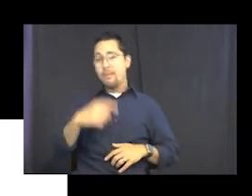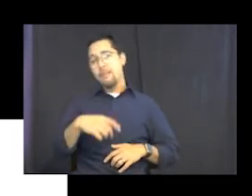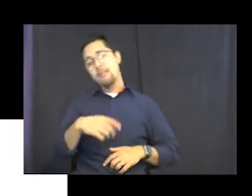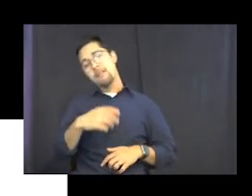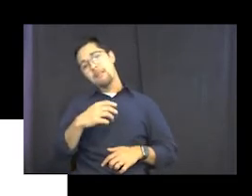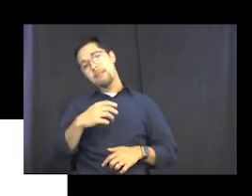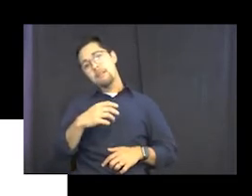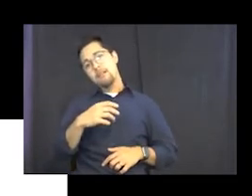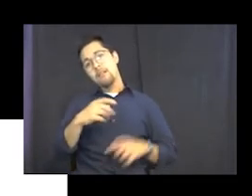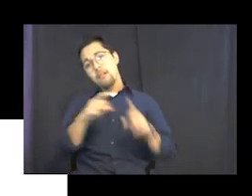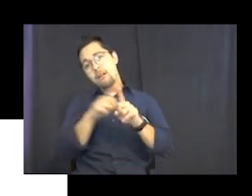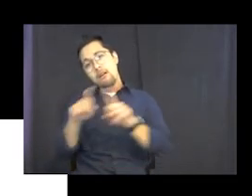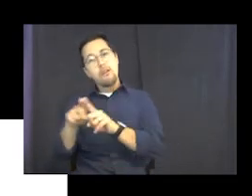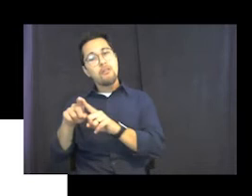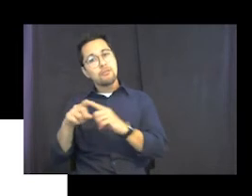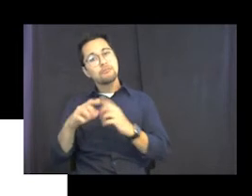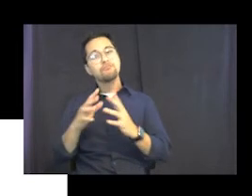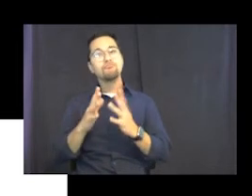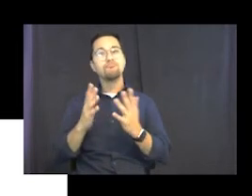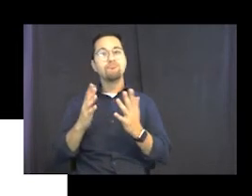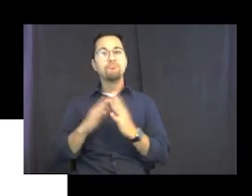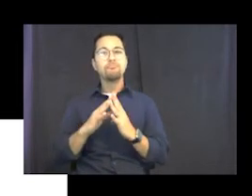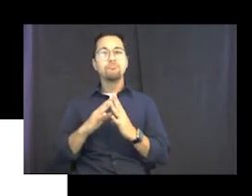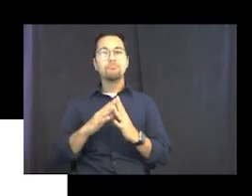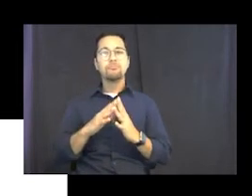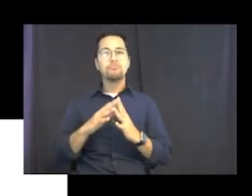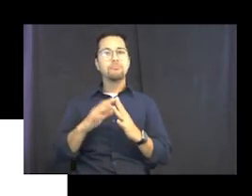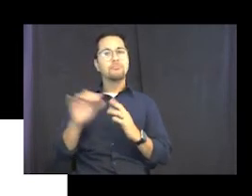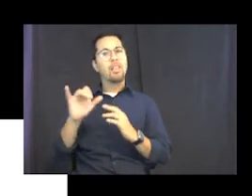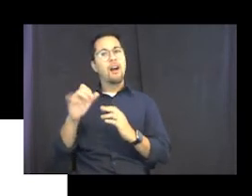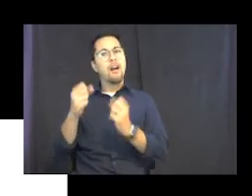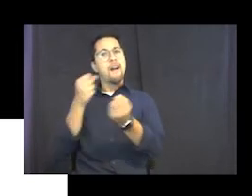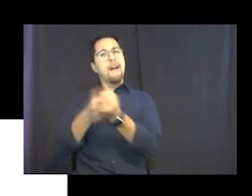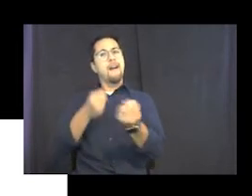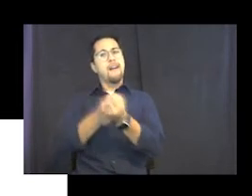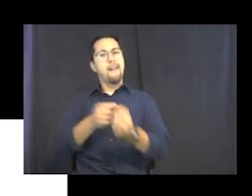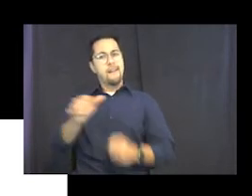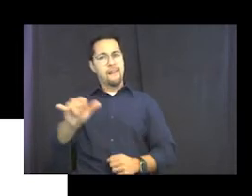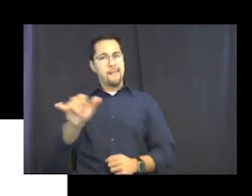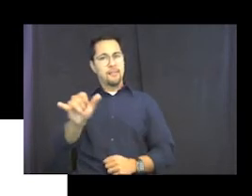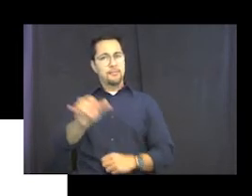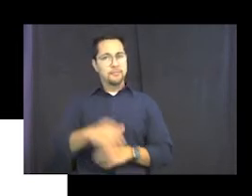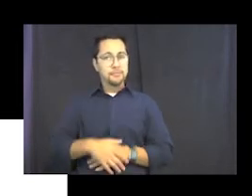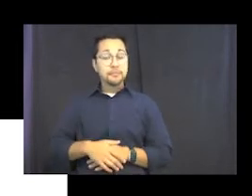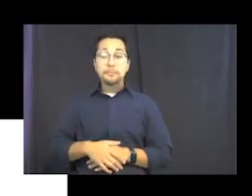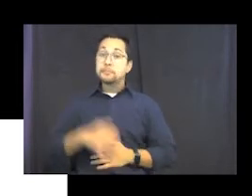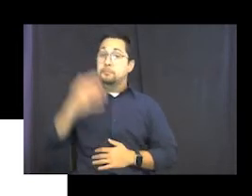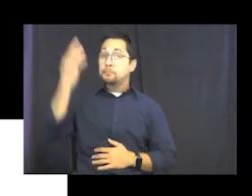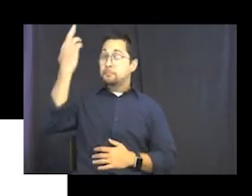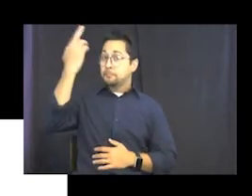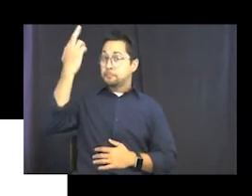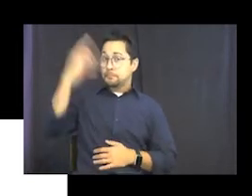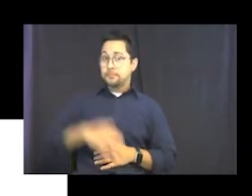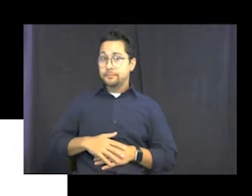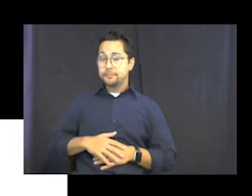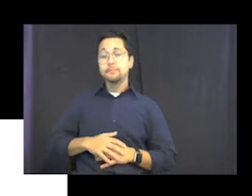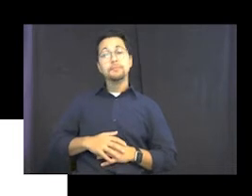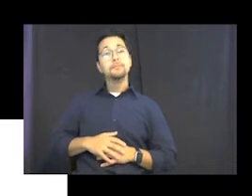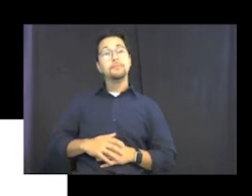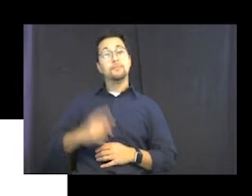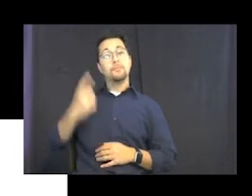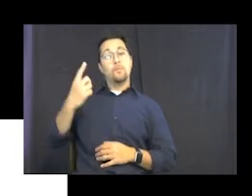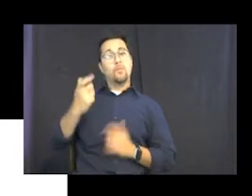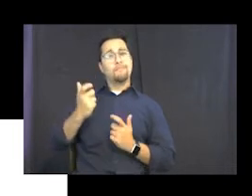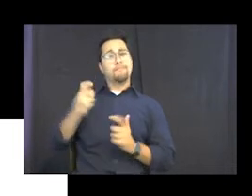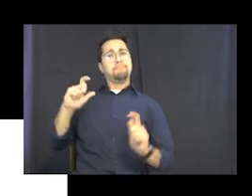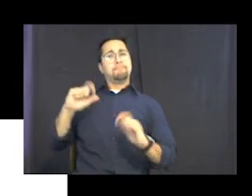and also in a way of advocacy. because one of the